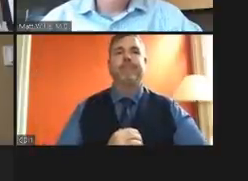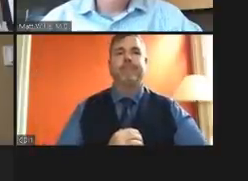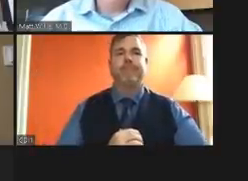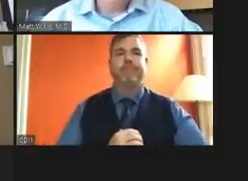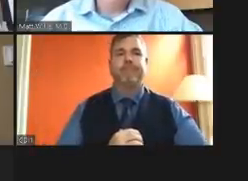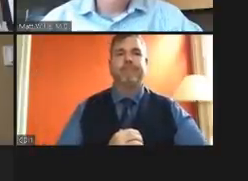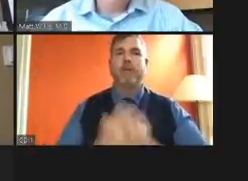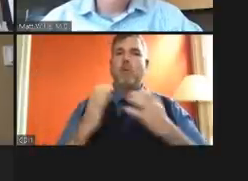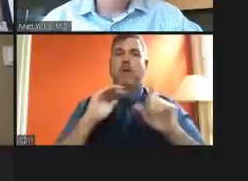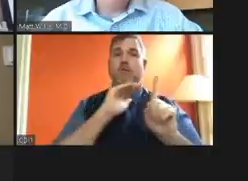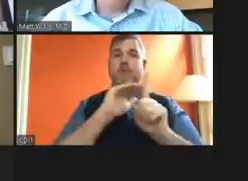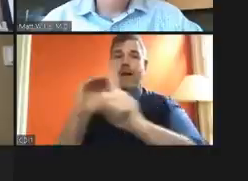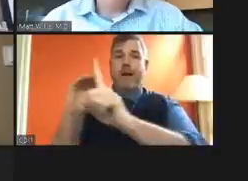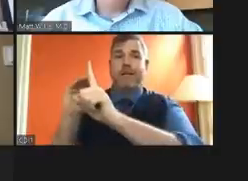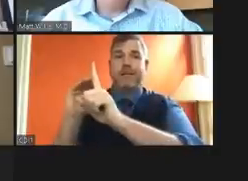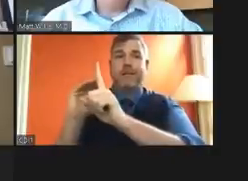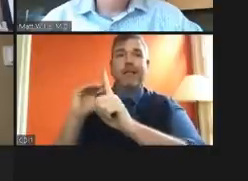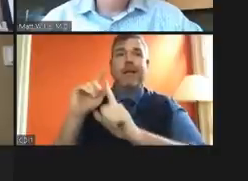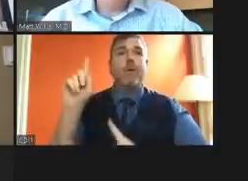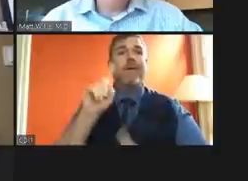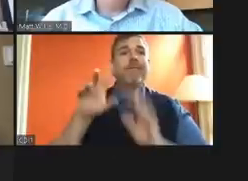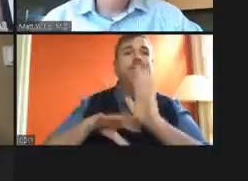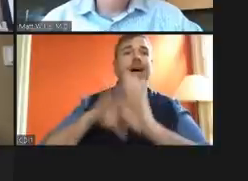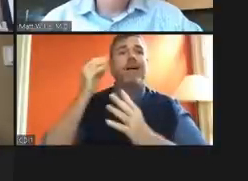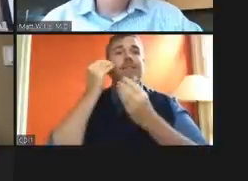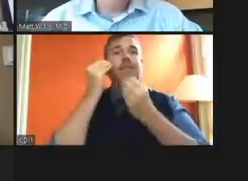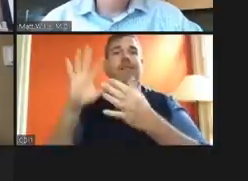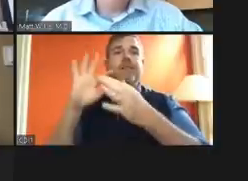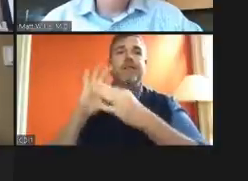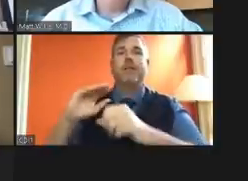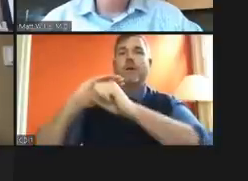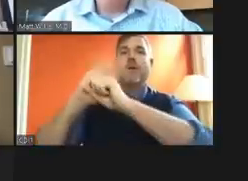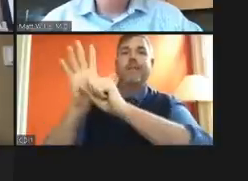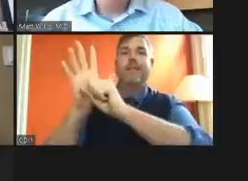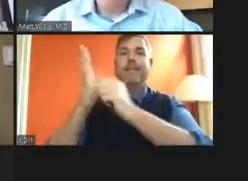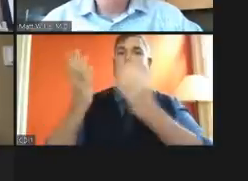information about COVID-19 activity in Marin by visiting